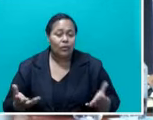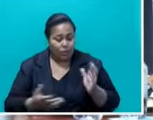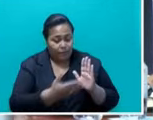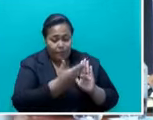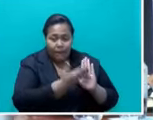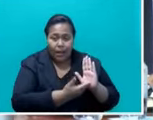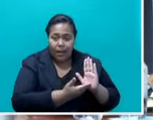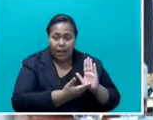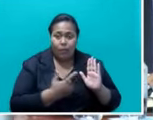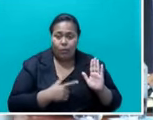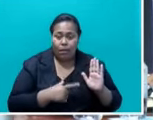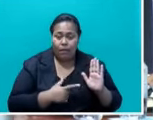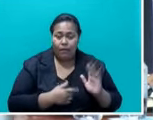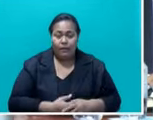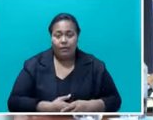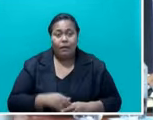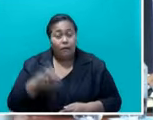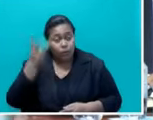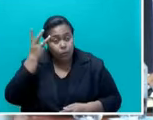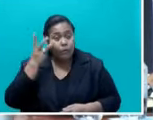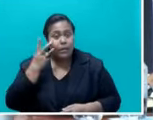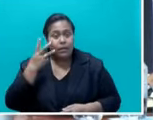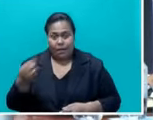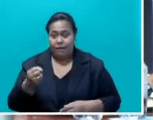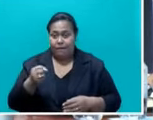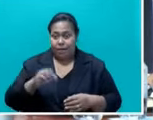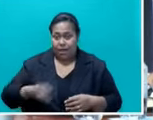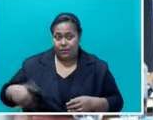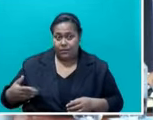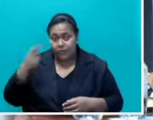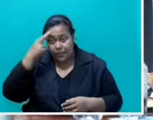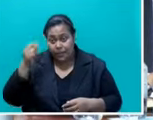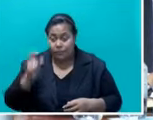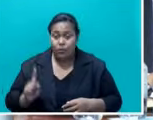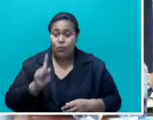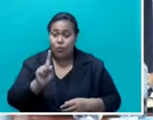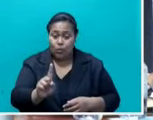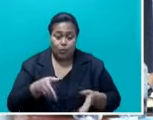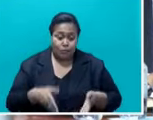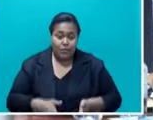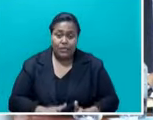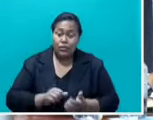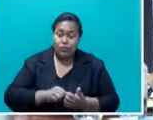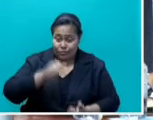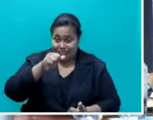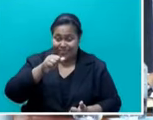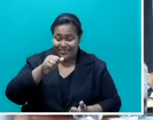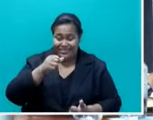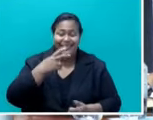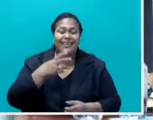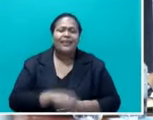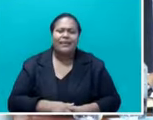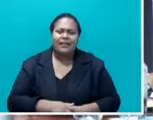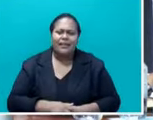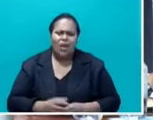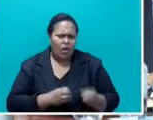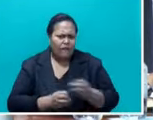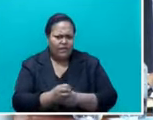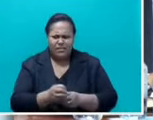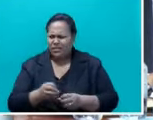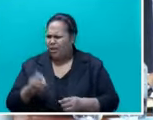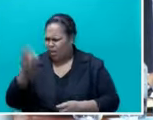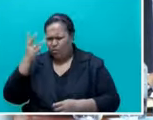For the women who having their husband's name will have to go to the BDM and have their birth certificate name changed. This is a big